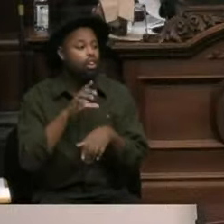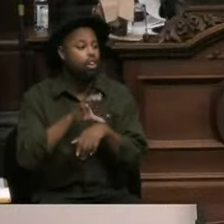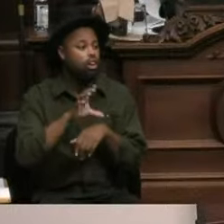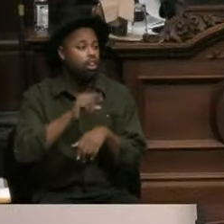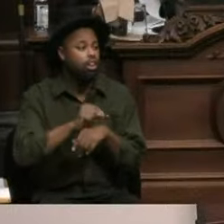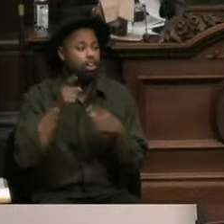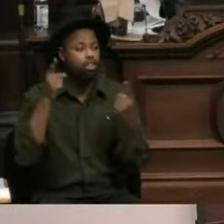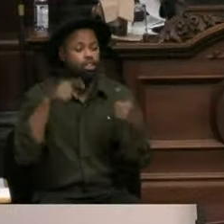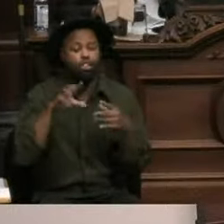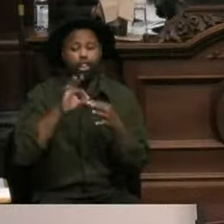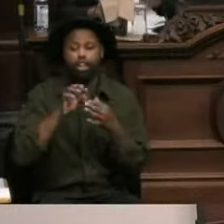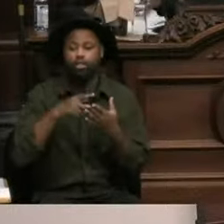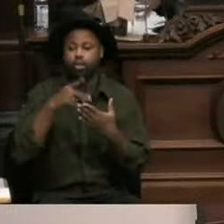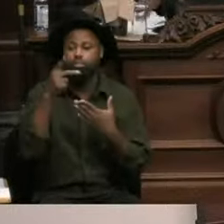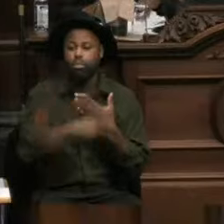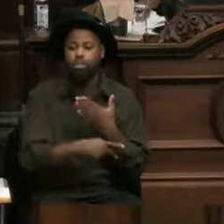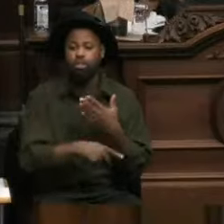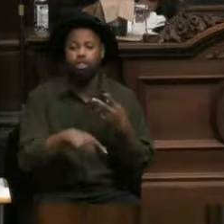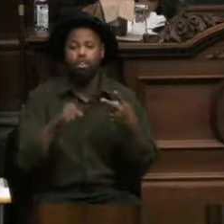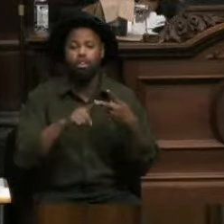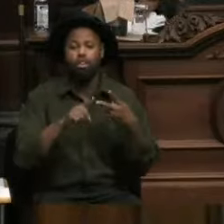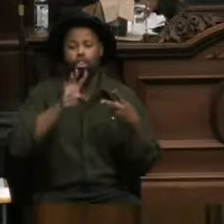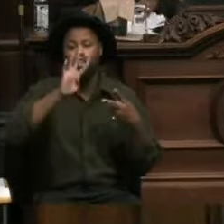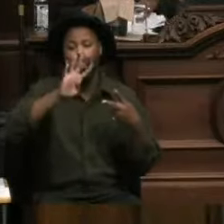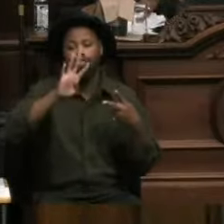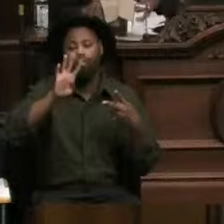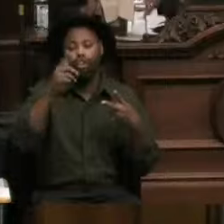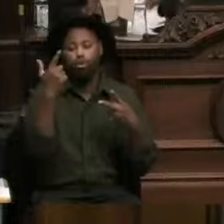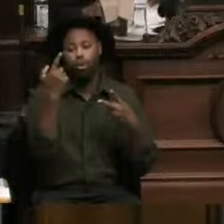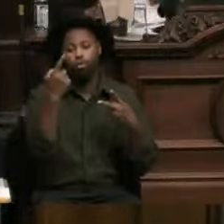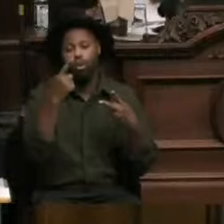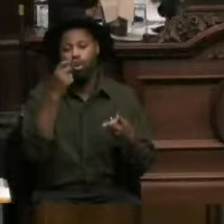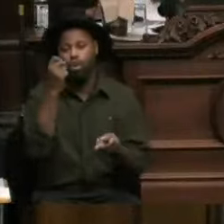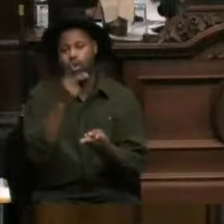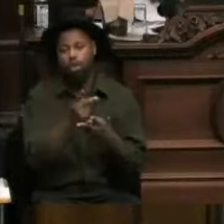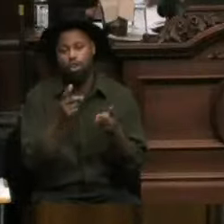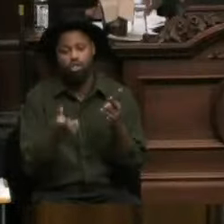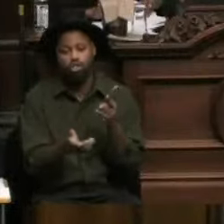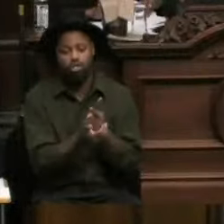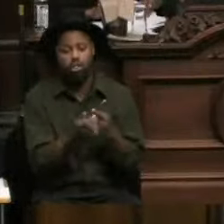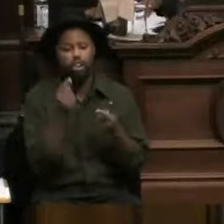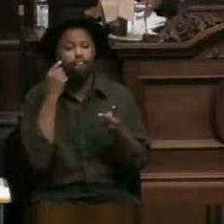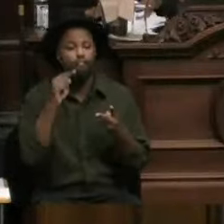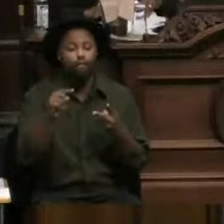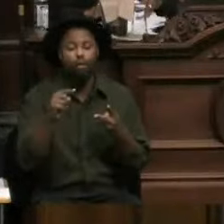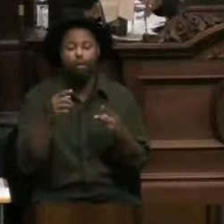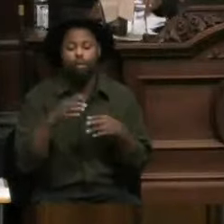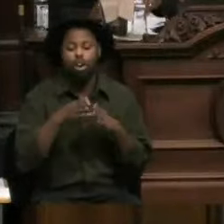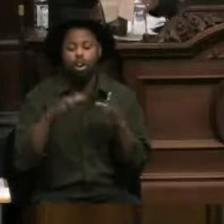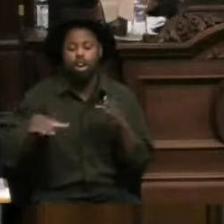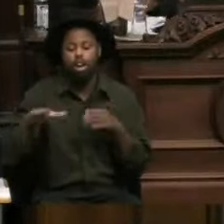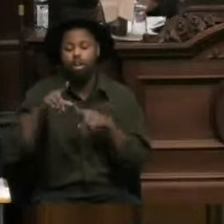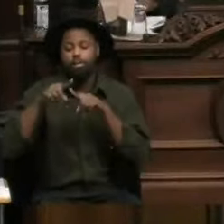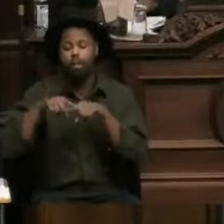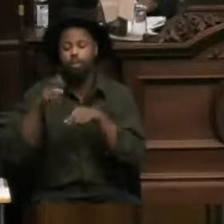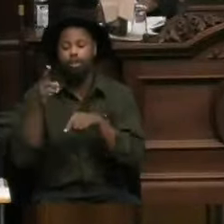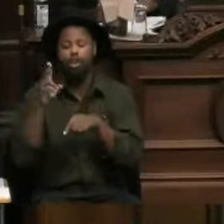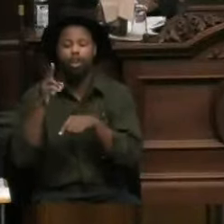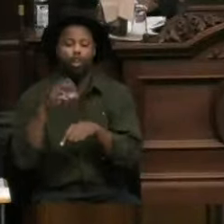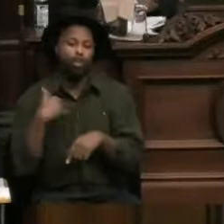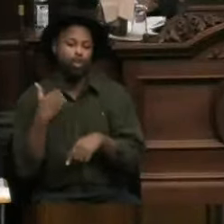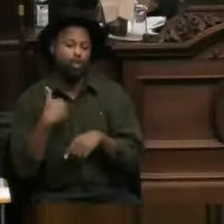development programming. Introductory number 421, authorizing agreement for the neighborhood-based youth organizing